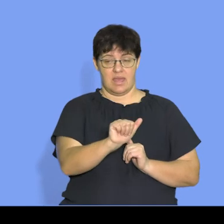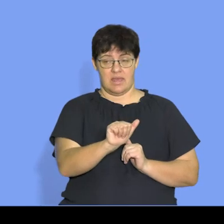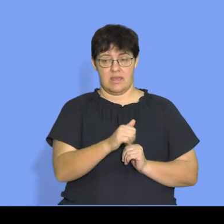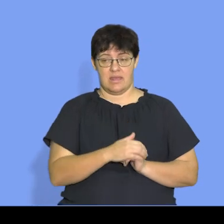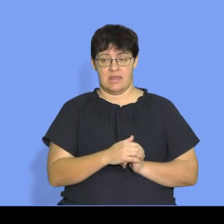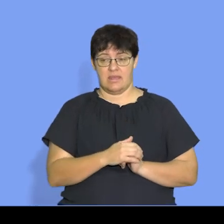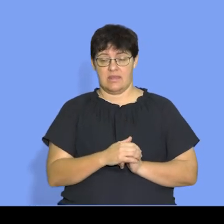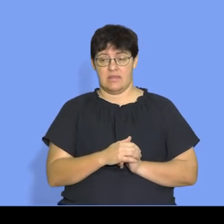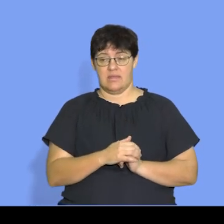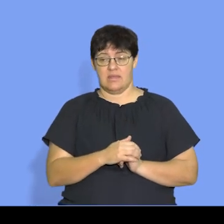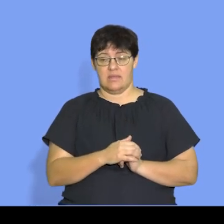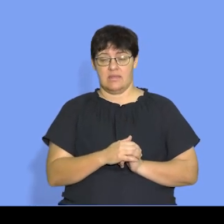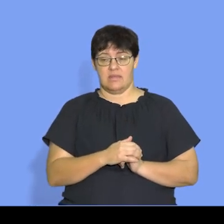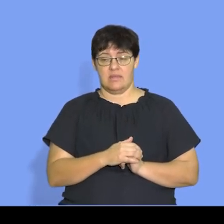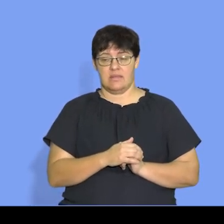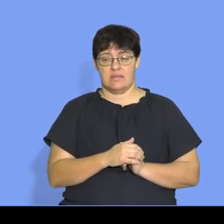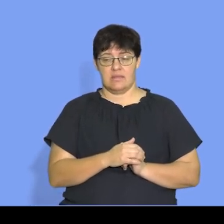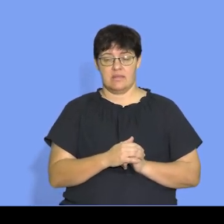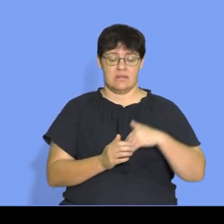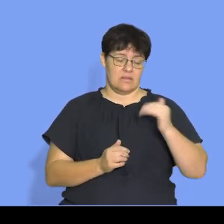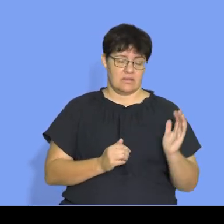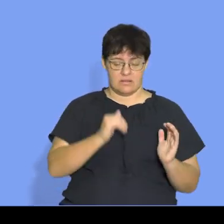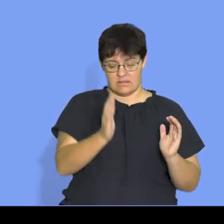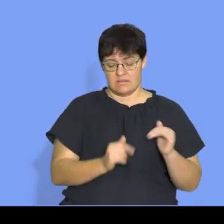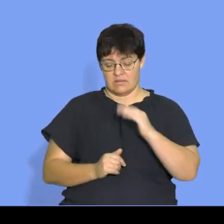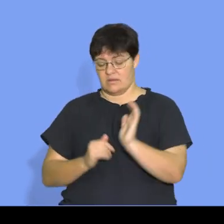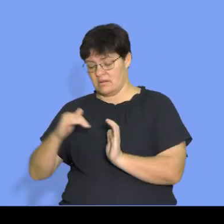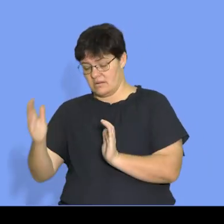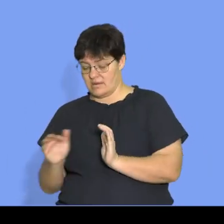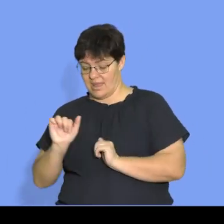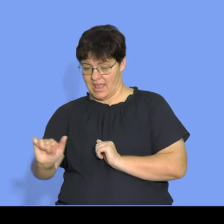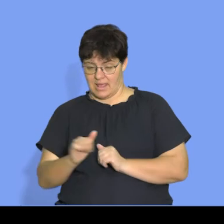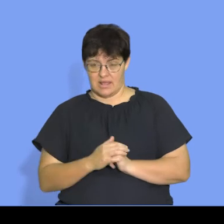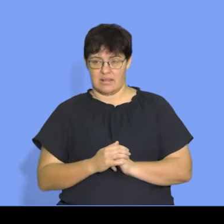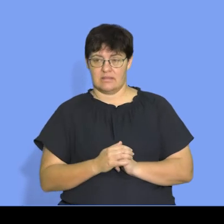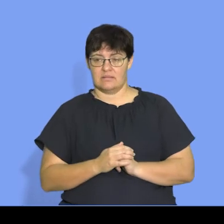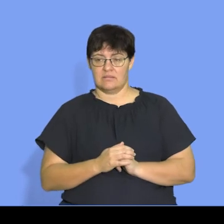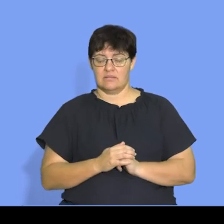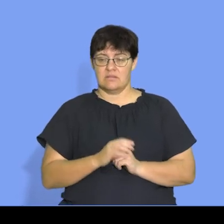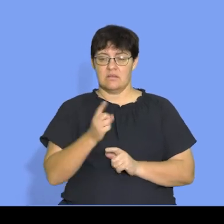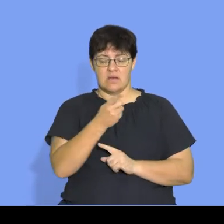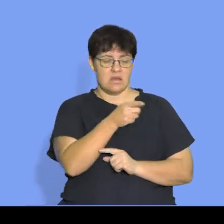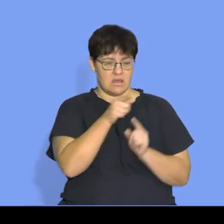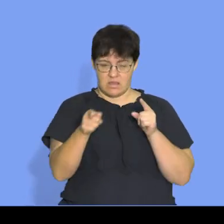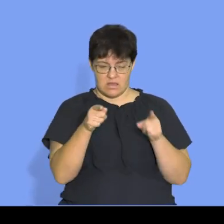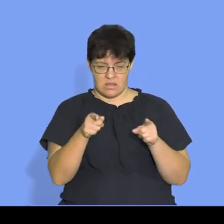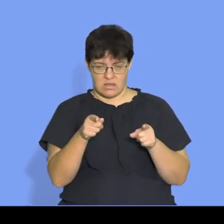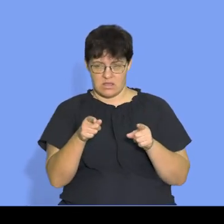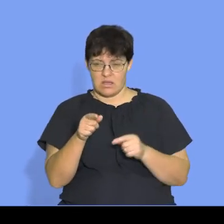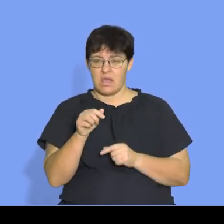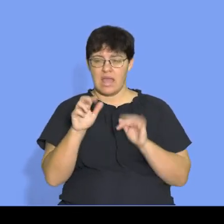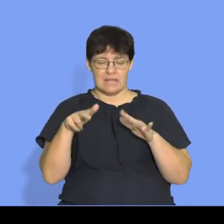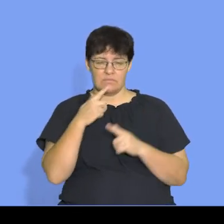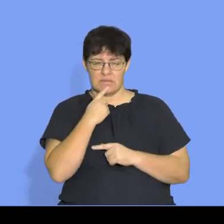bracket, which will be another a on the other bracket. Then I need the factors of 18, that will give me